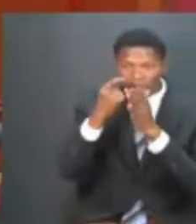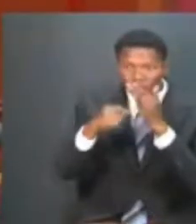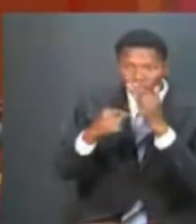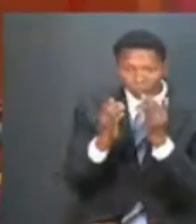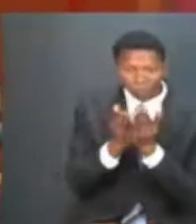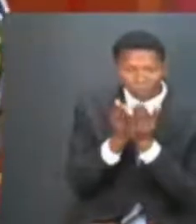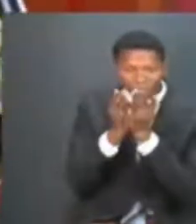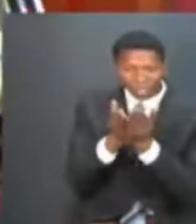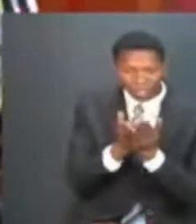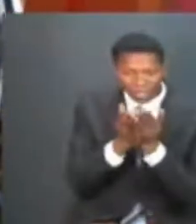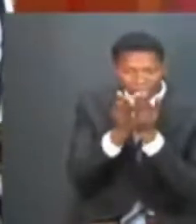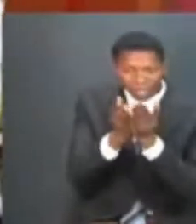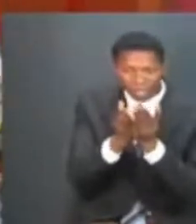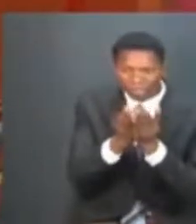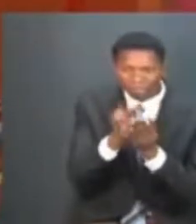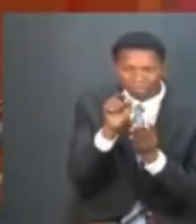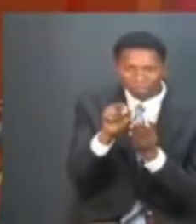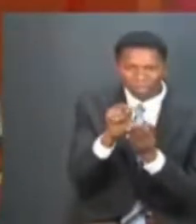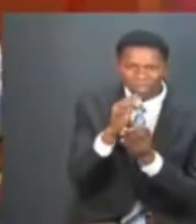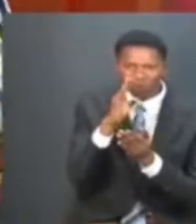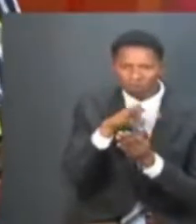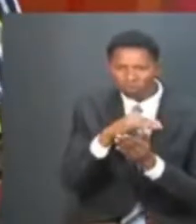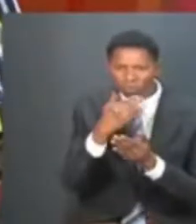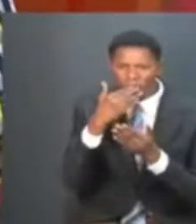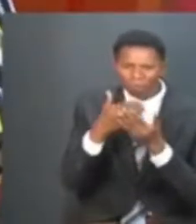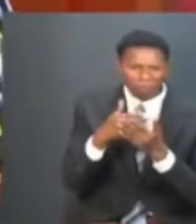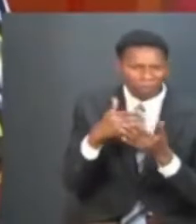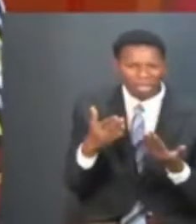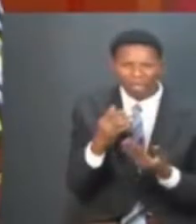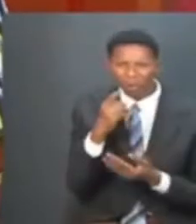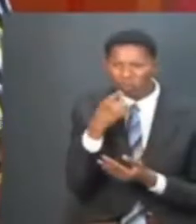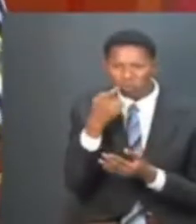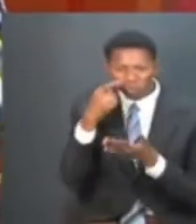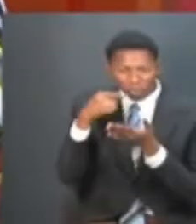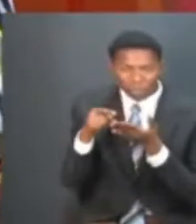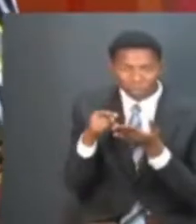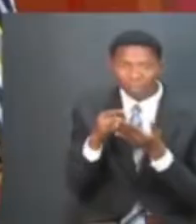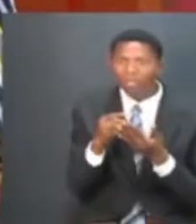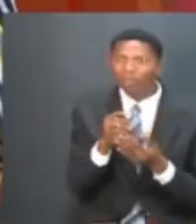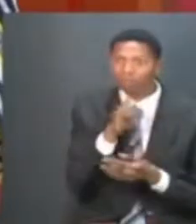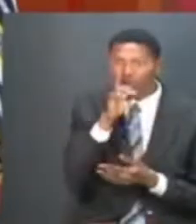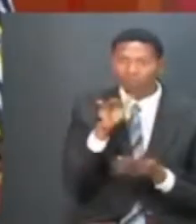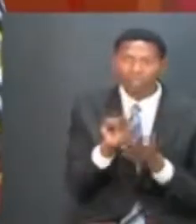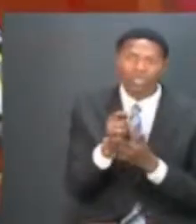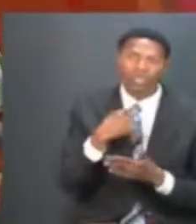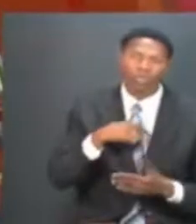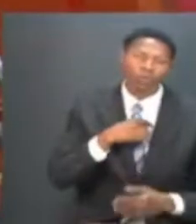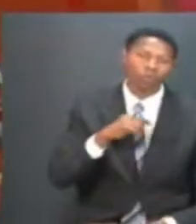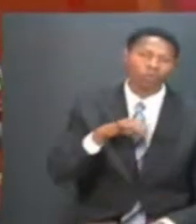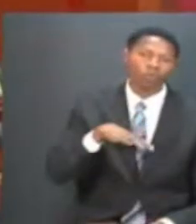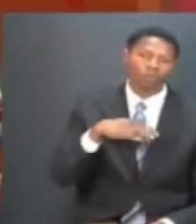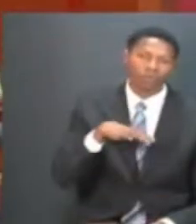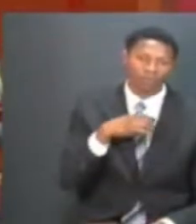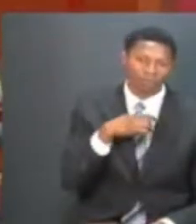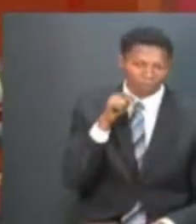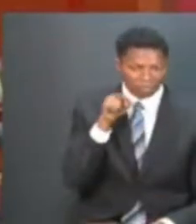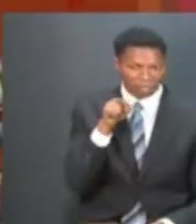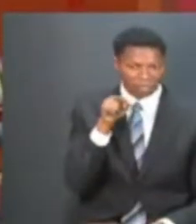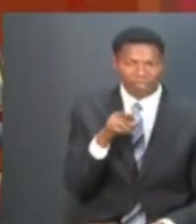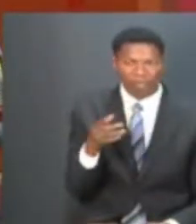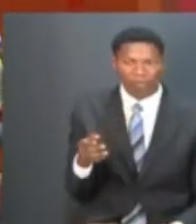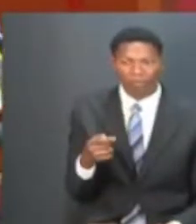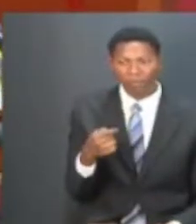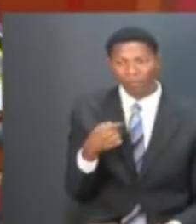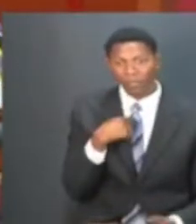going to be moving on? So it is important we formalize the system. But I'm happy, Speaker,